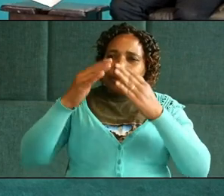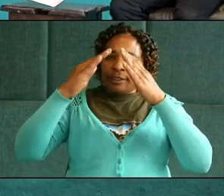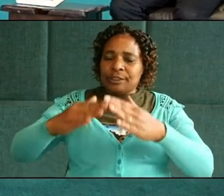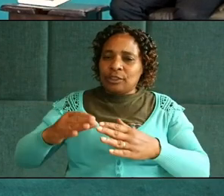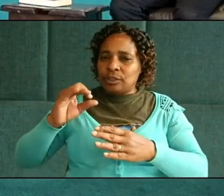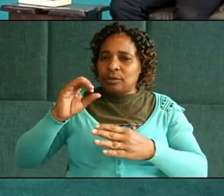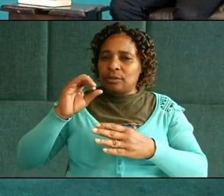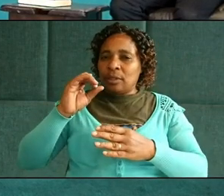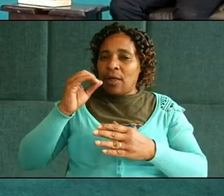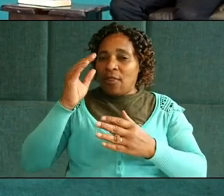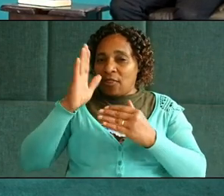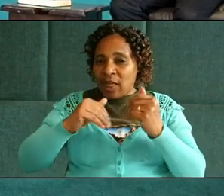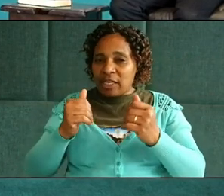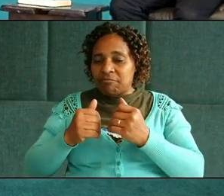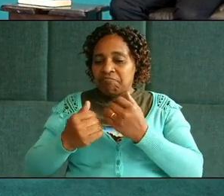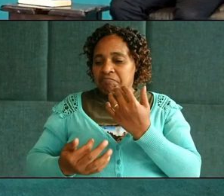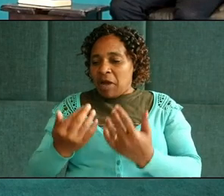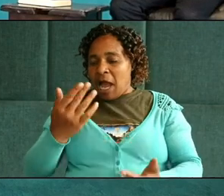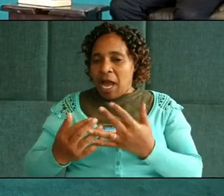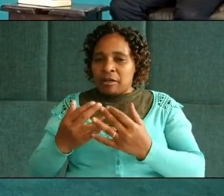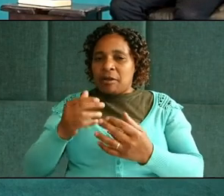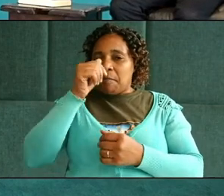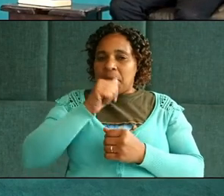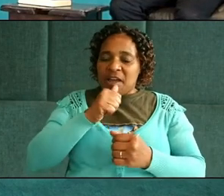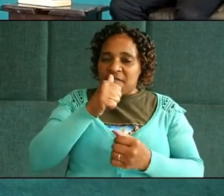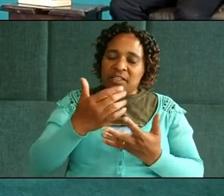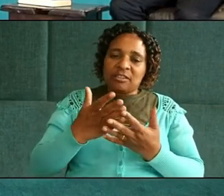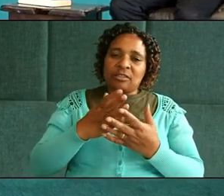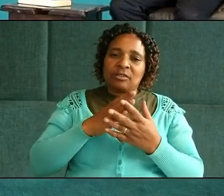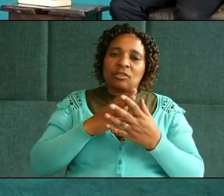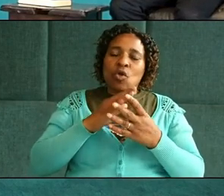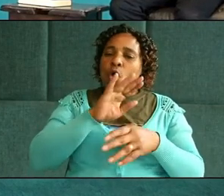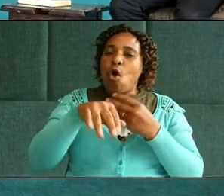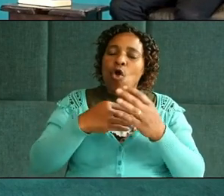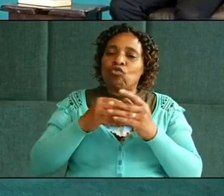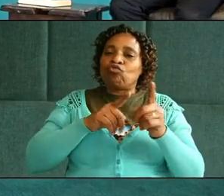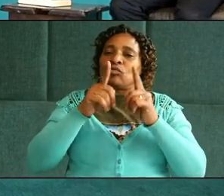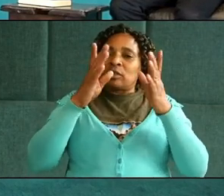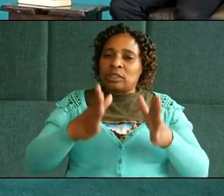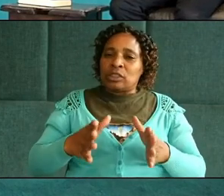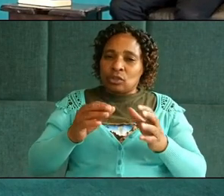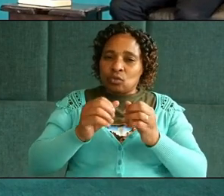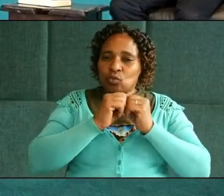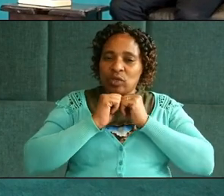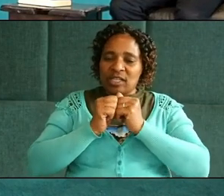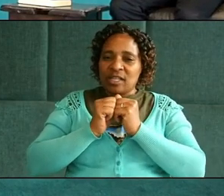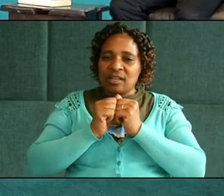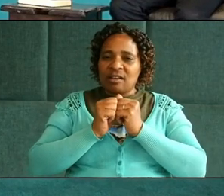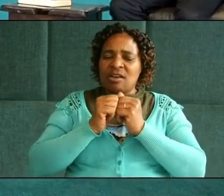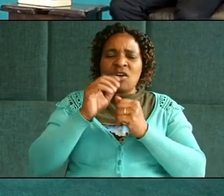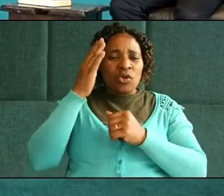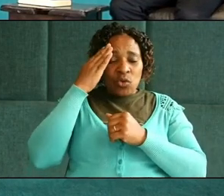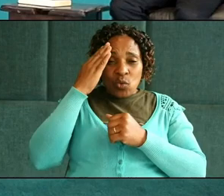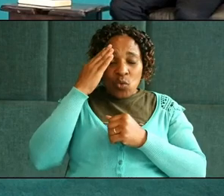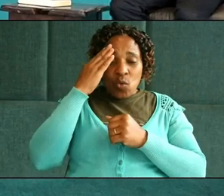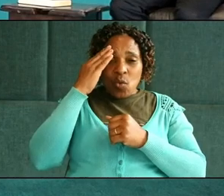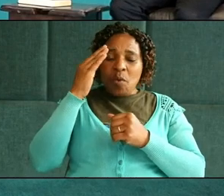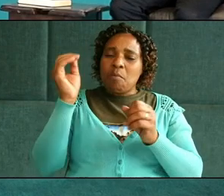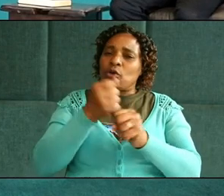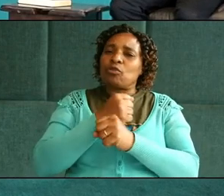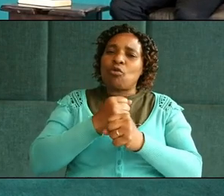ban private vengeance altogether? You know, he cannot go against his word. Romans